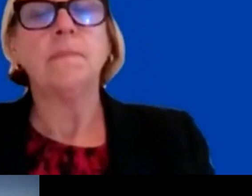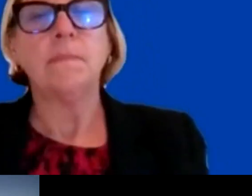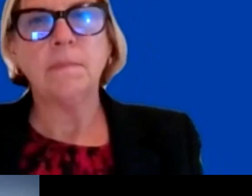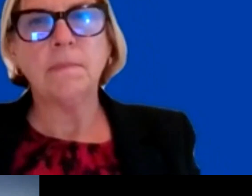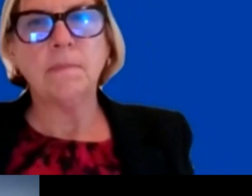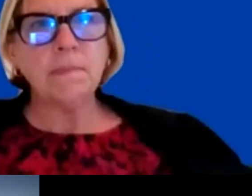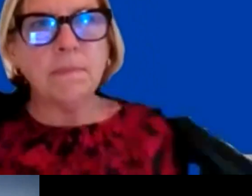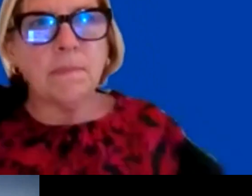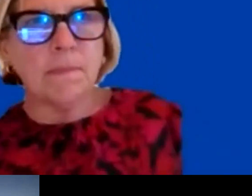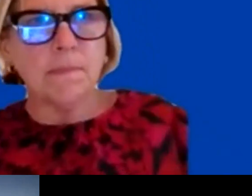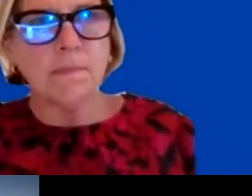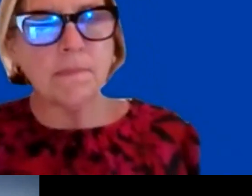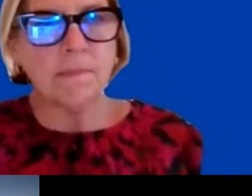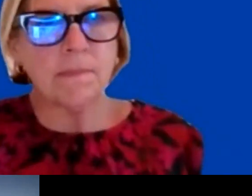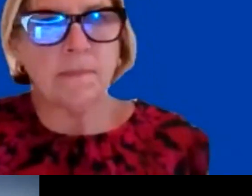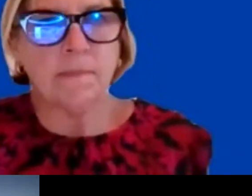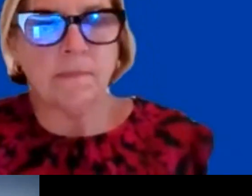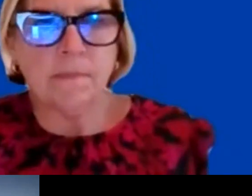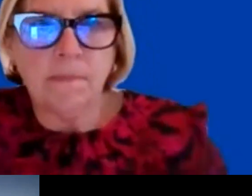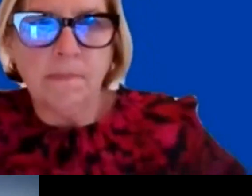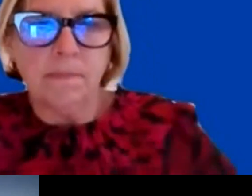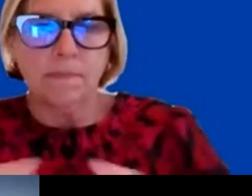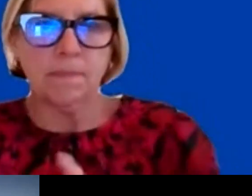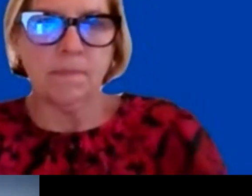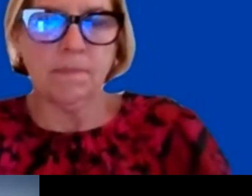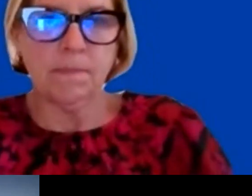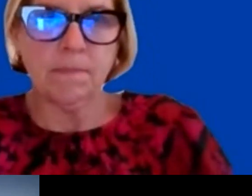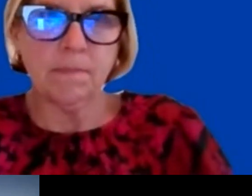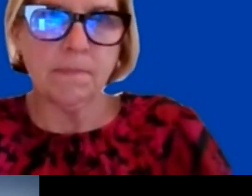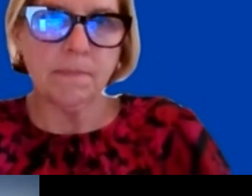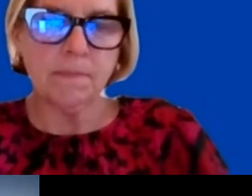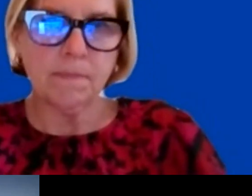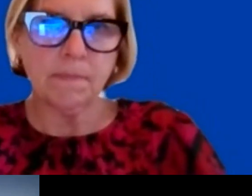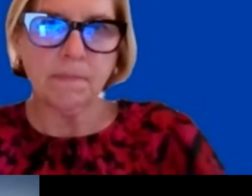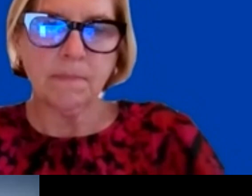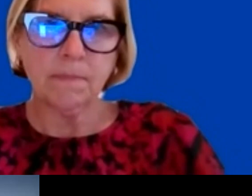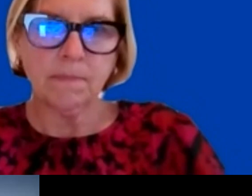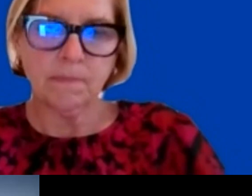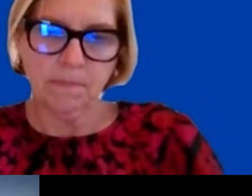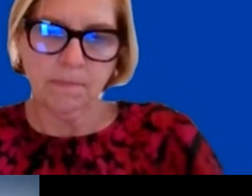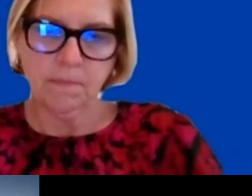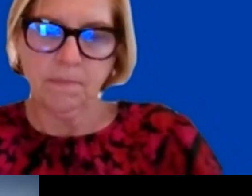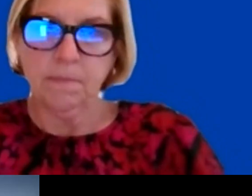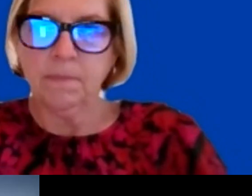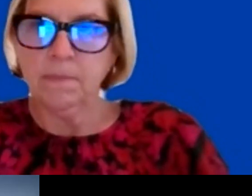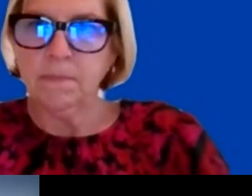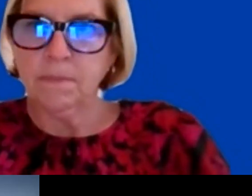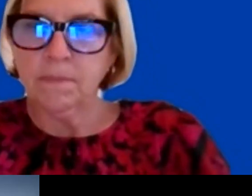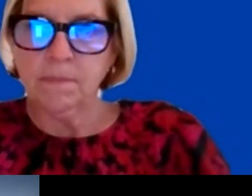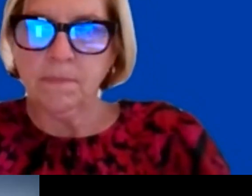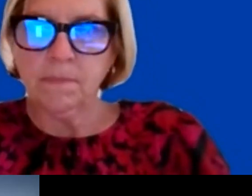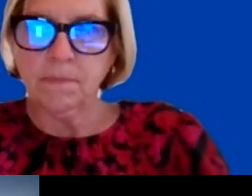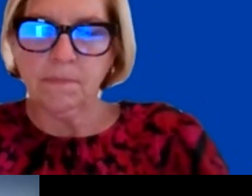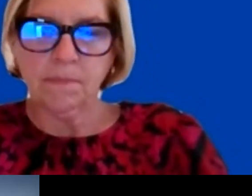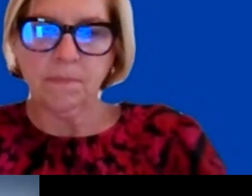it 10% of units needing to be. If